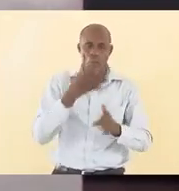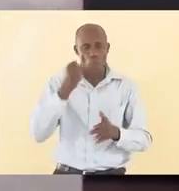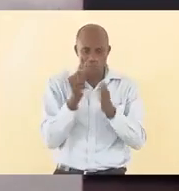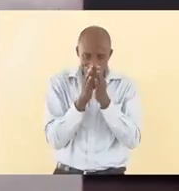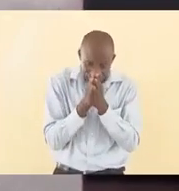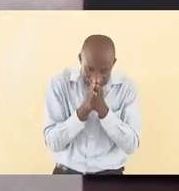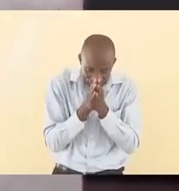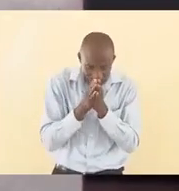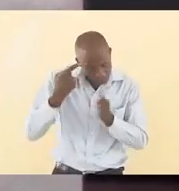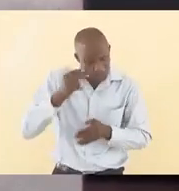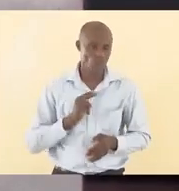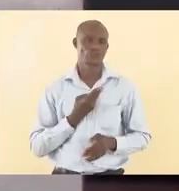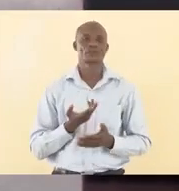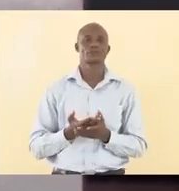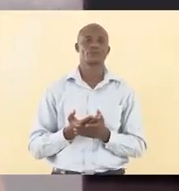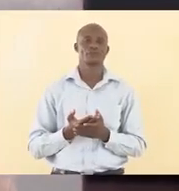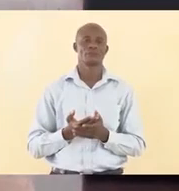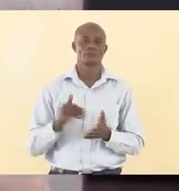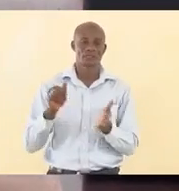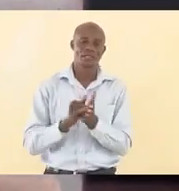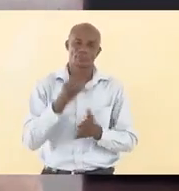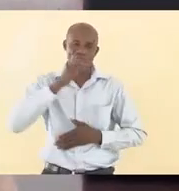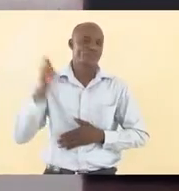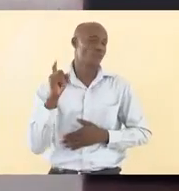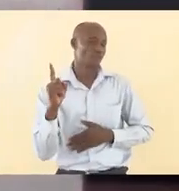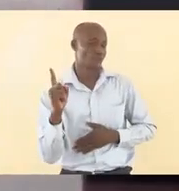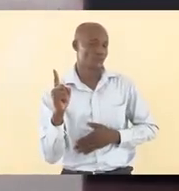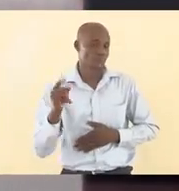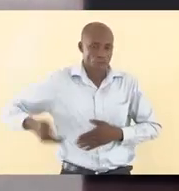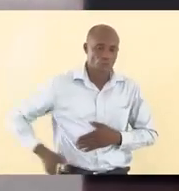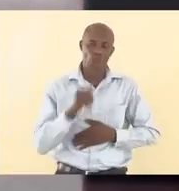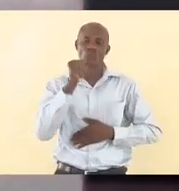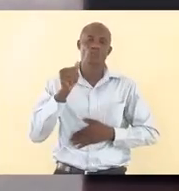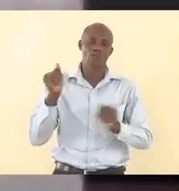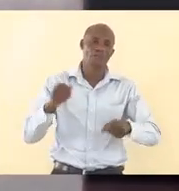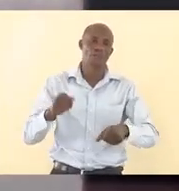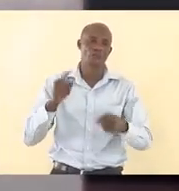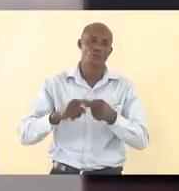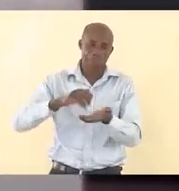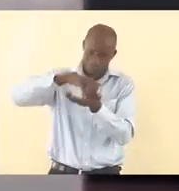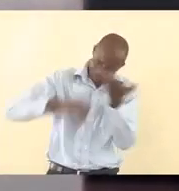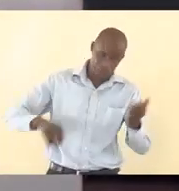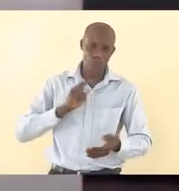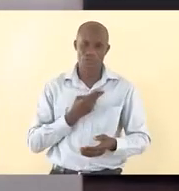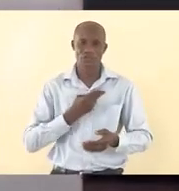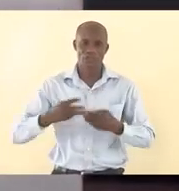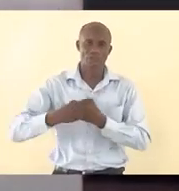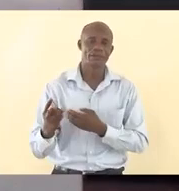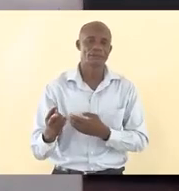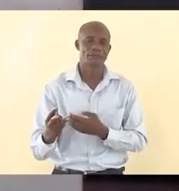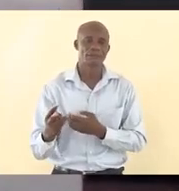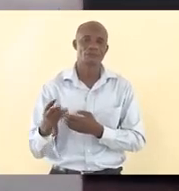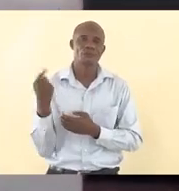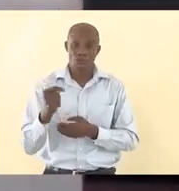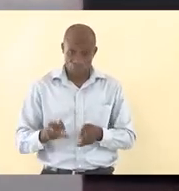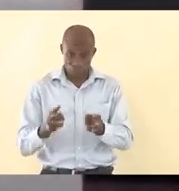was praying passionately for us that the evil one should not be able to take us away. And the